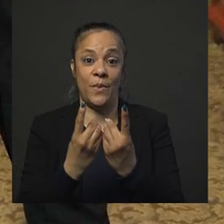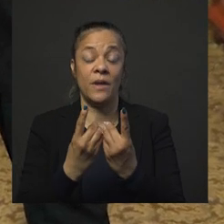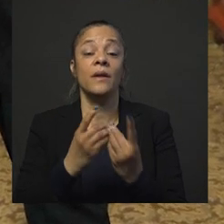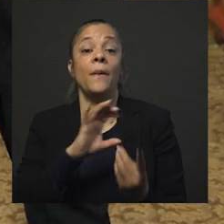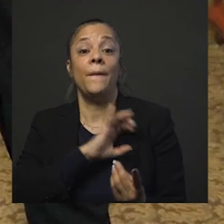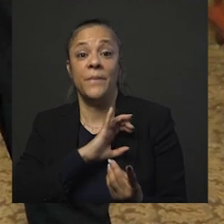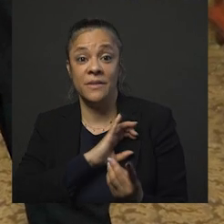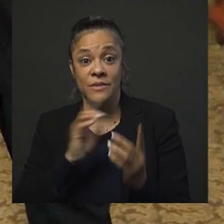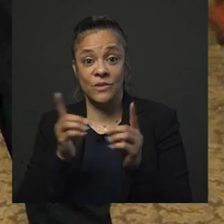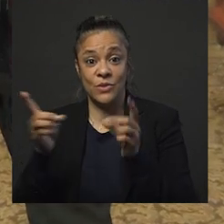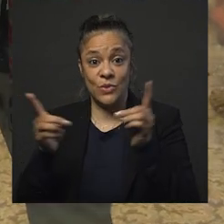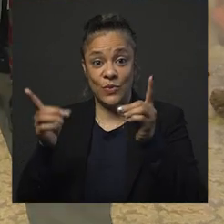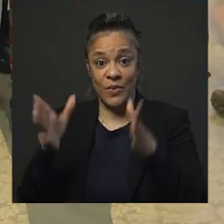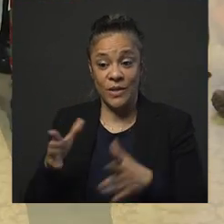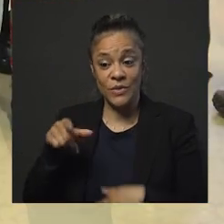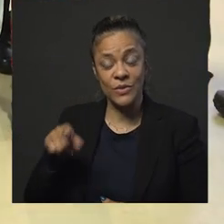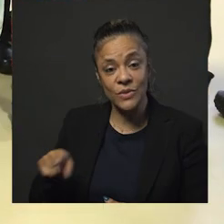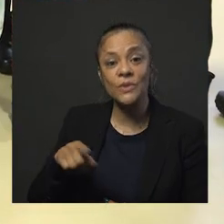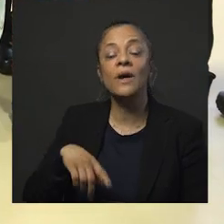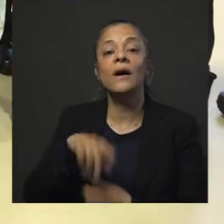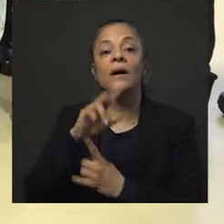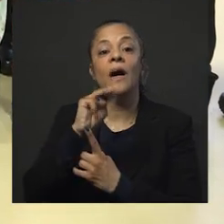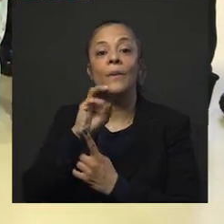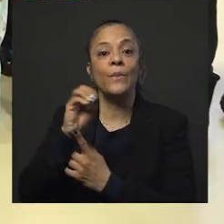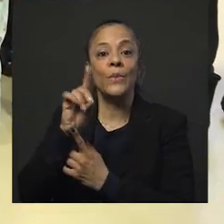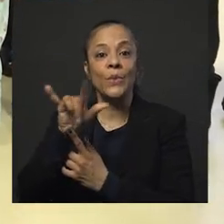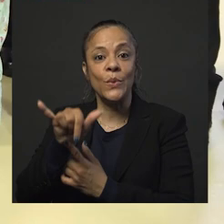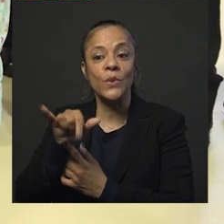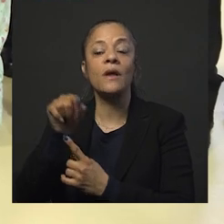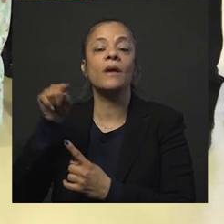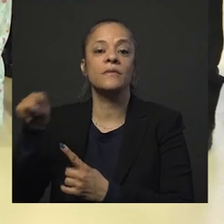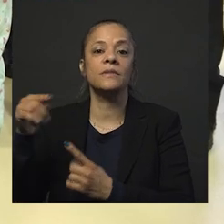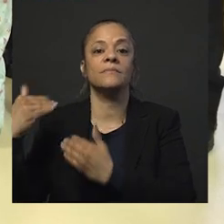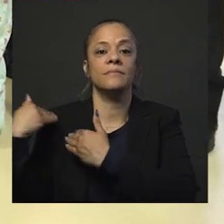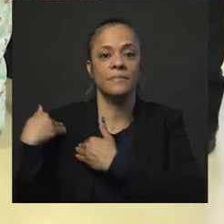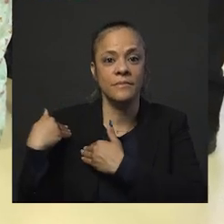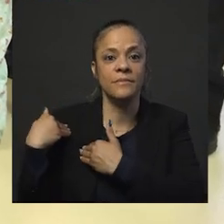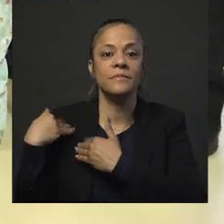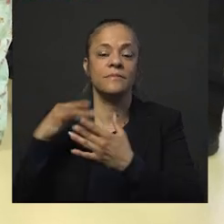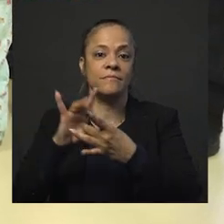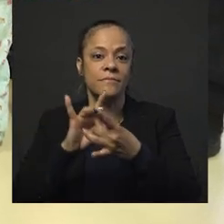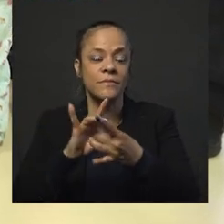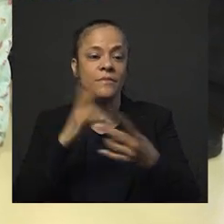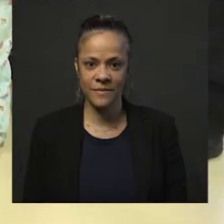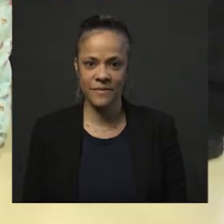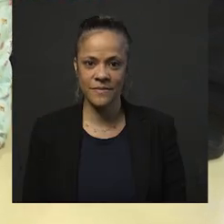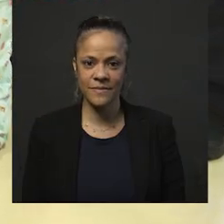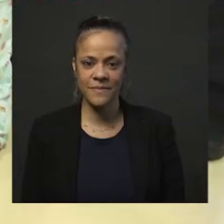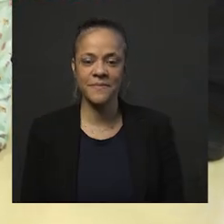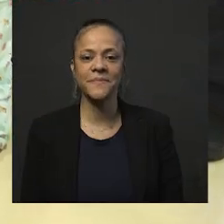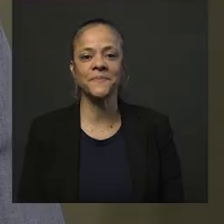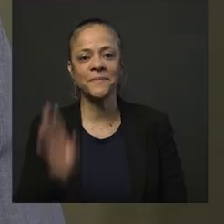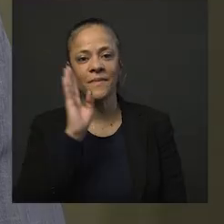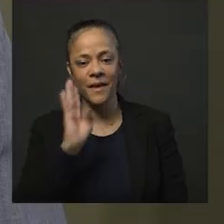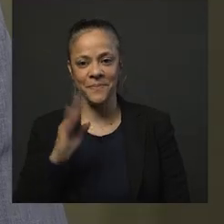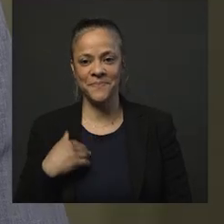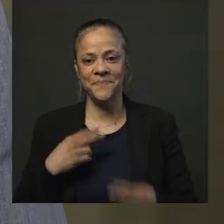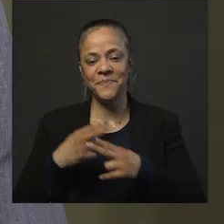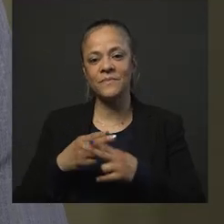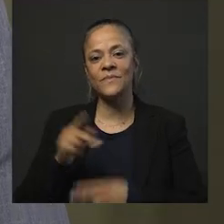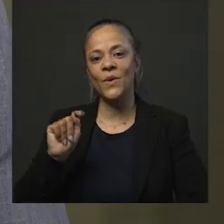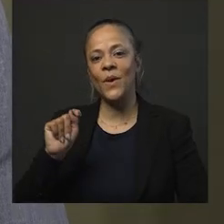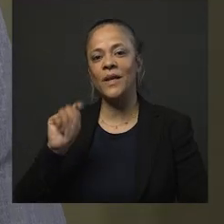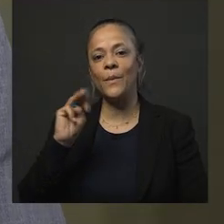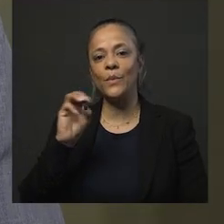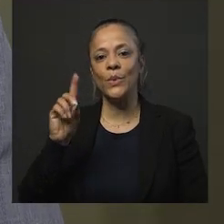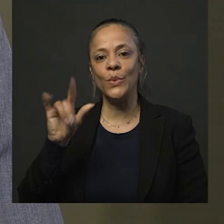transparency, and community relations. And in just 1 year, she has already established tangible improvements department-wide.